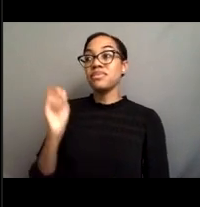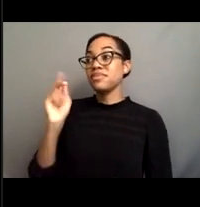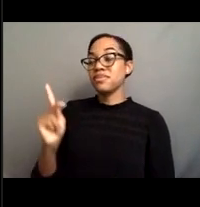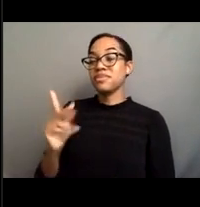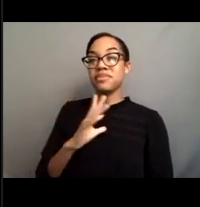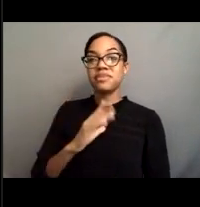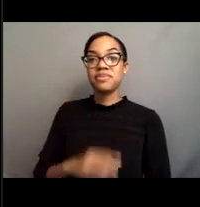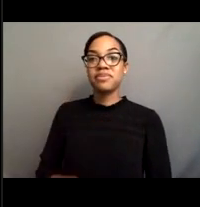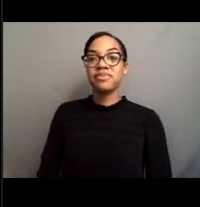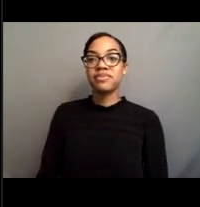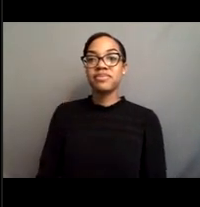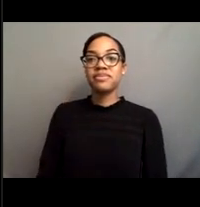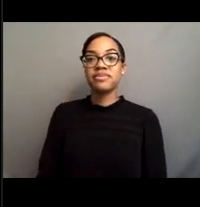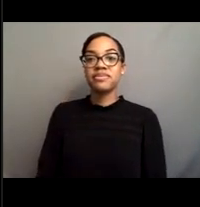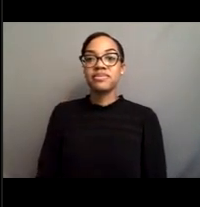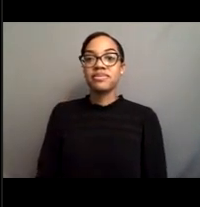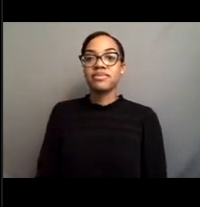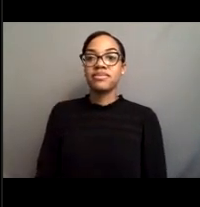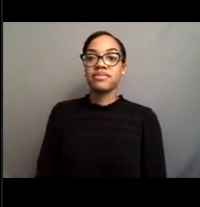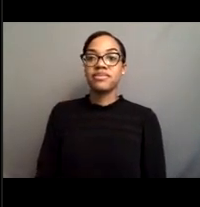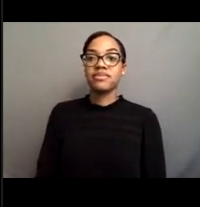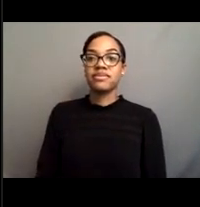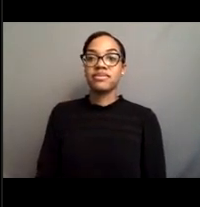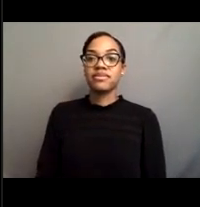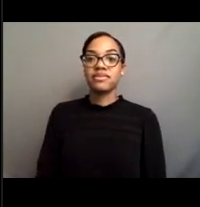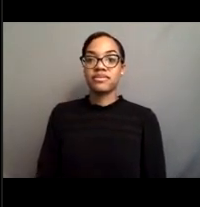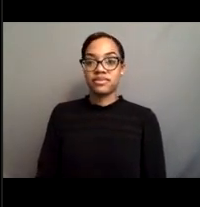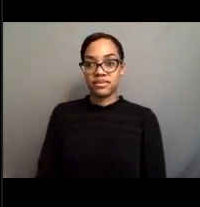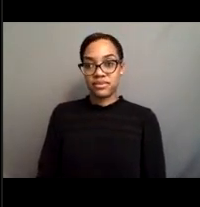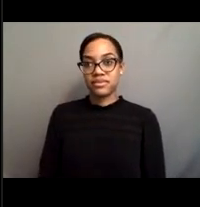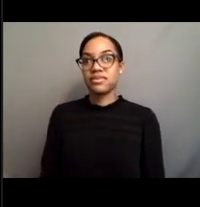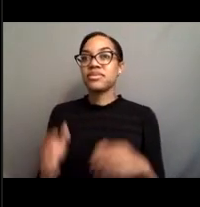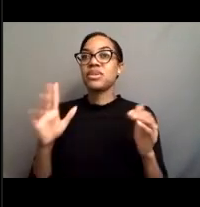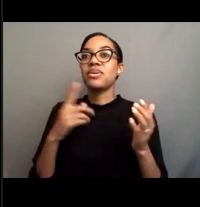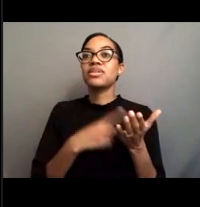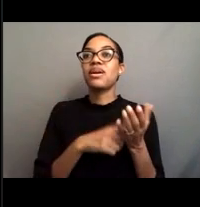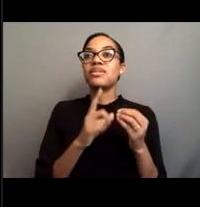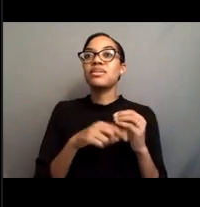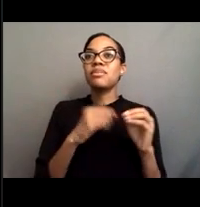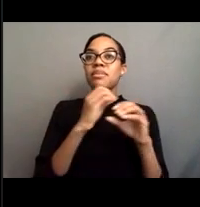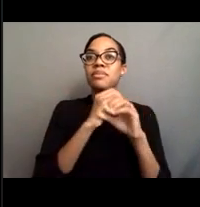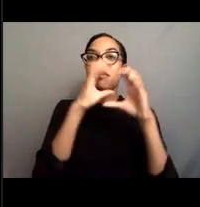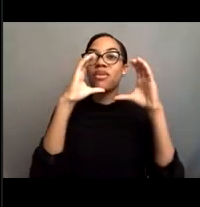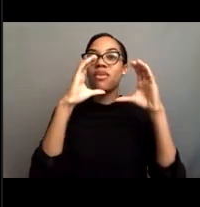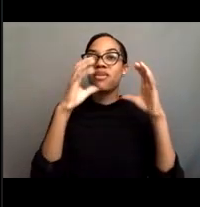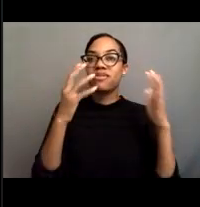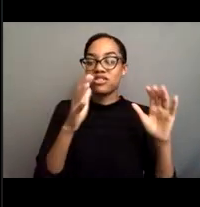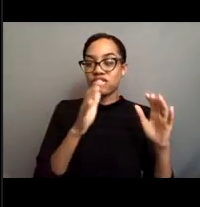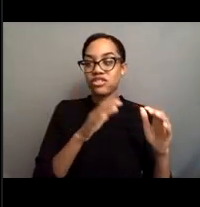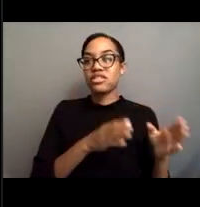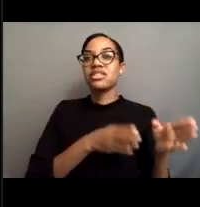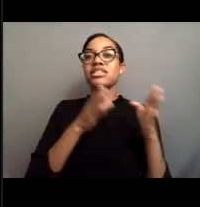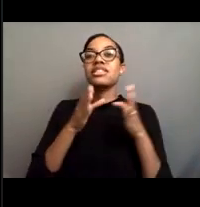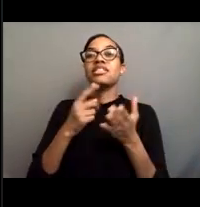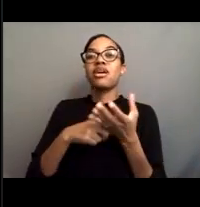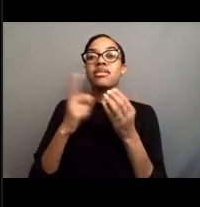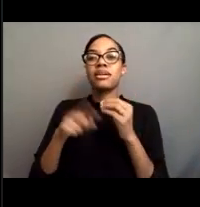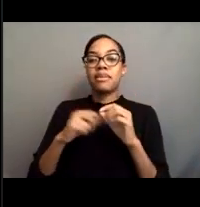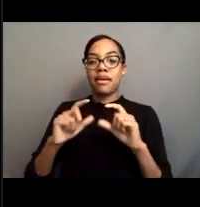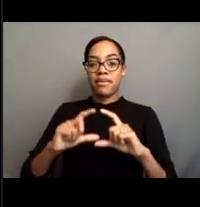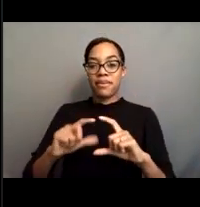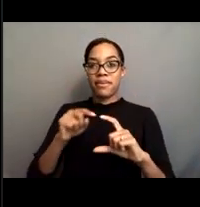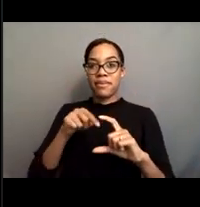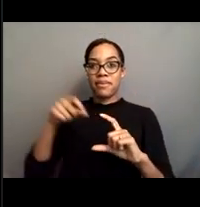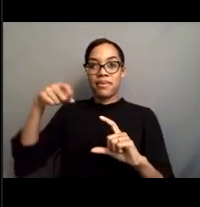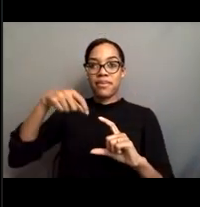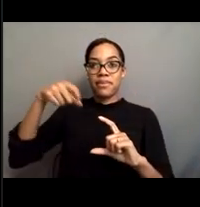Okay. All right, very good. So we talked about the weather balloon, we talked about, you know, the instrument, and we saw a video of